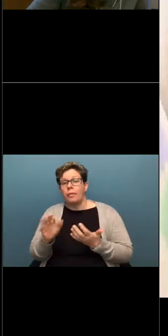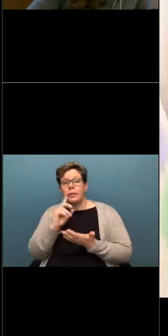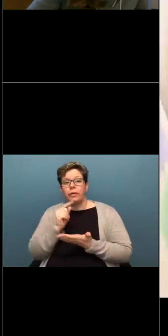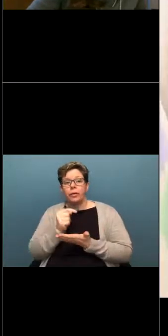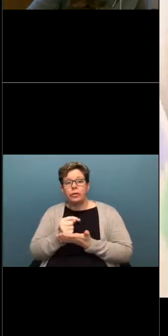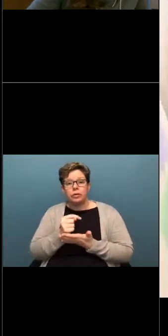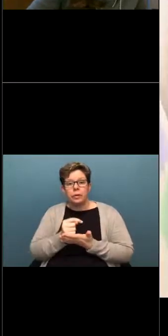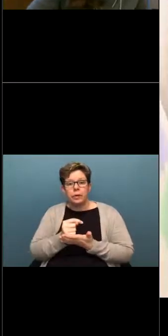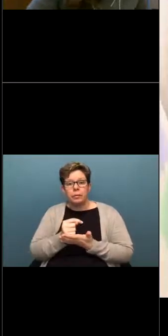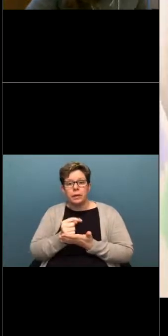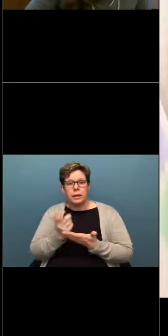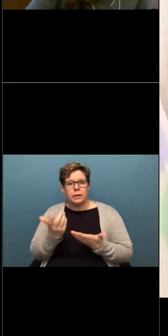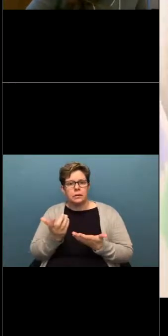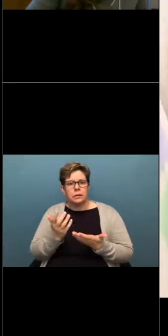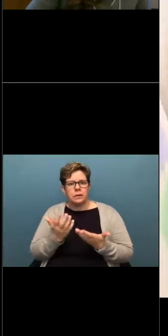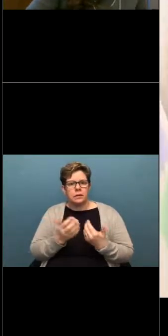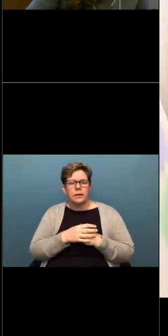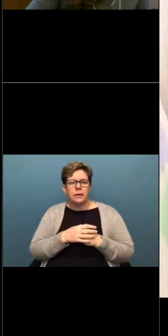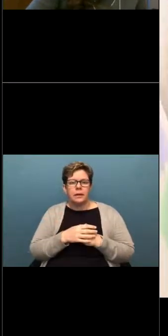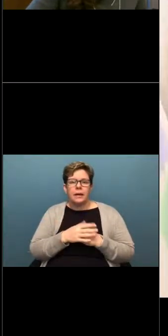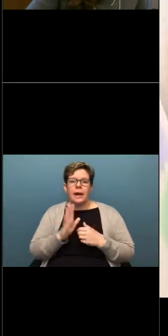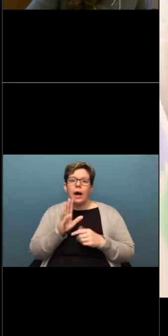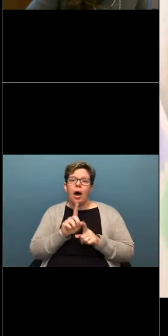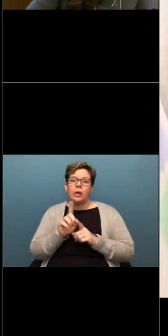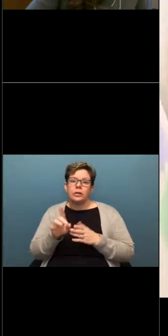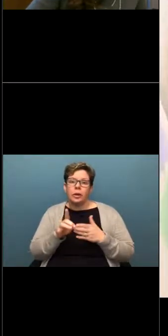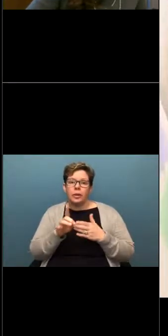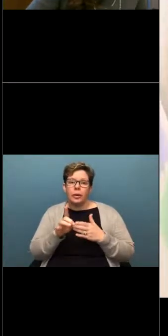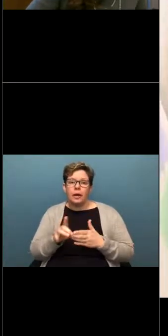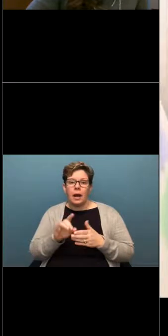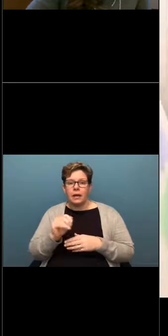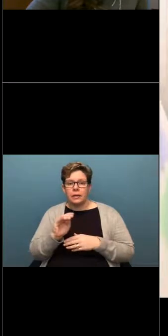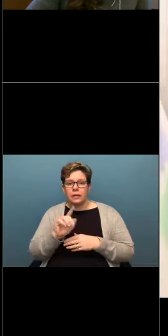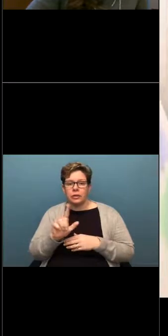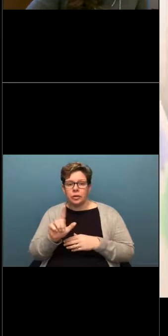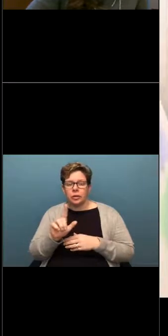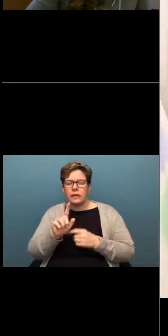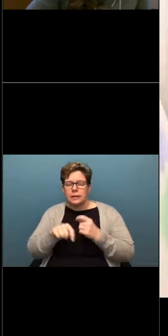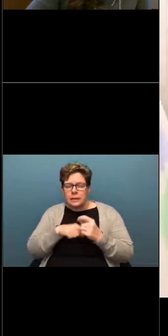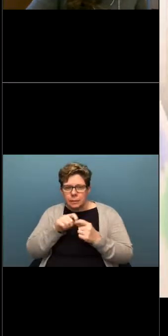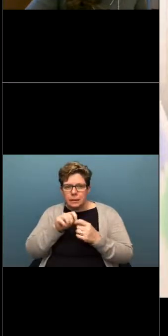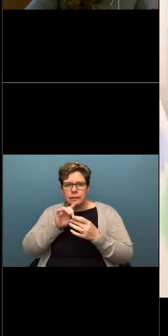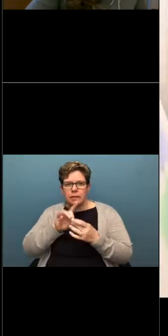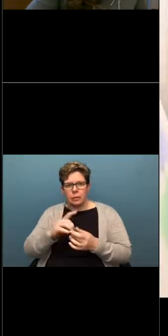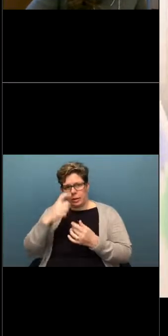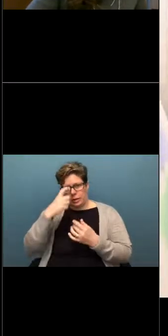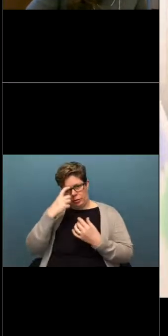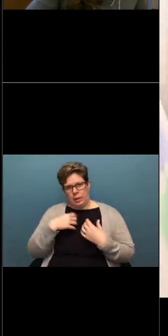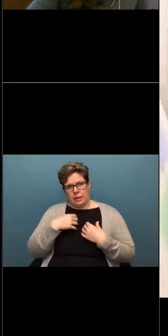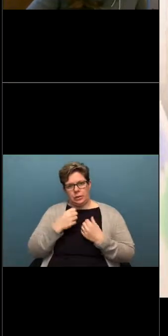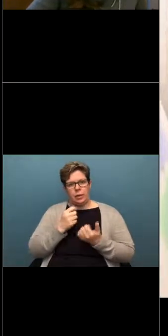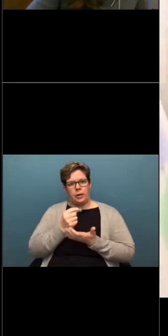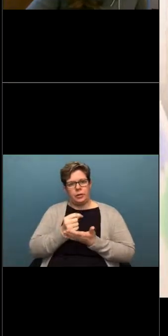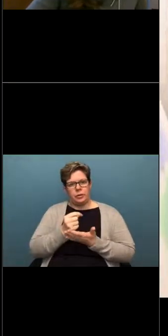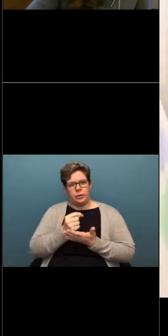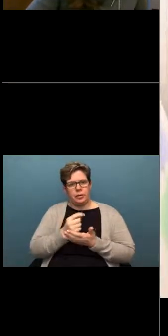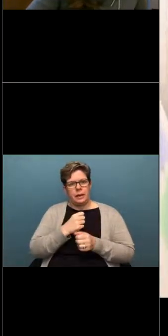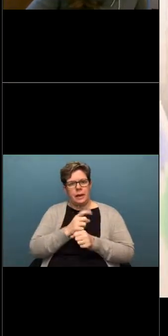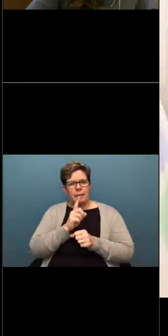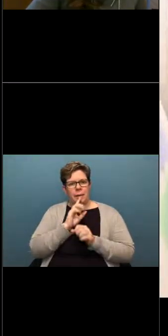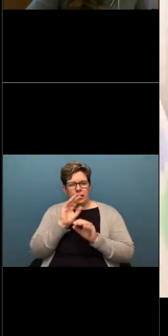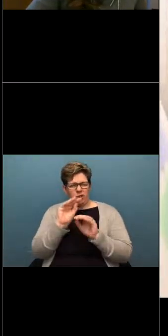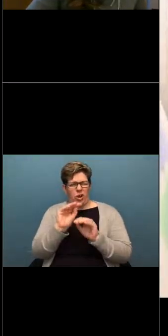uncovering treatment options, and guided journaling, again, specific to mental health care treatment. I made sure to put those couple